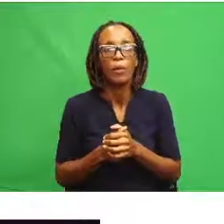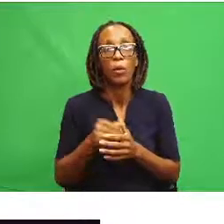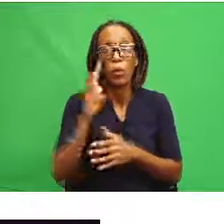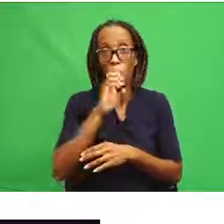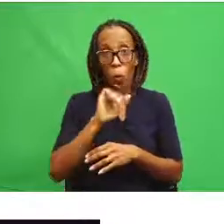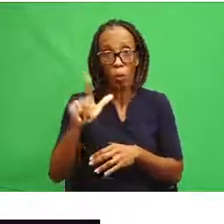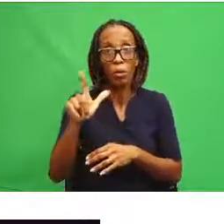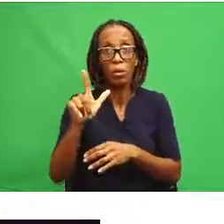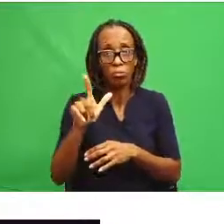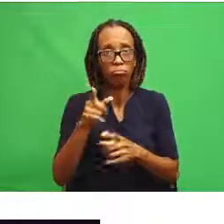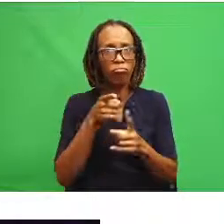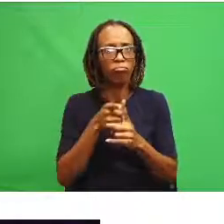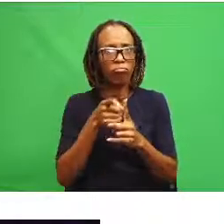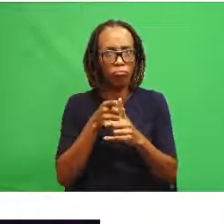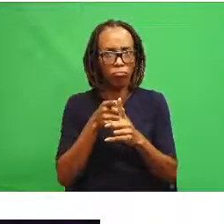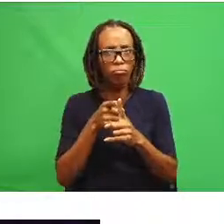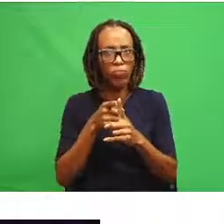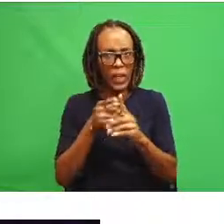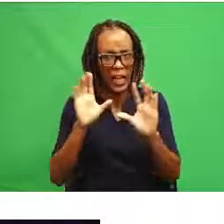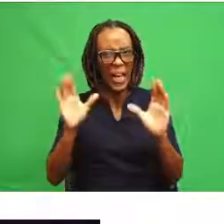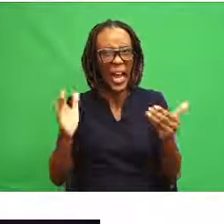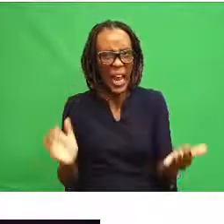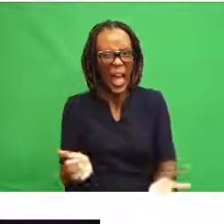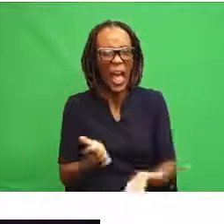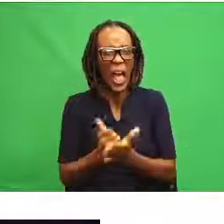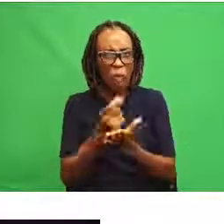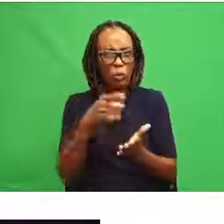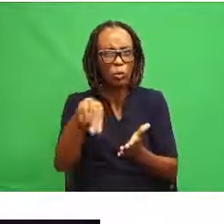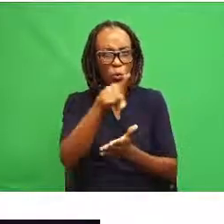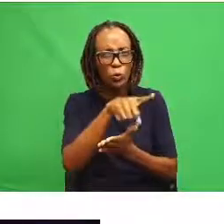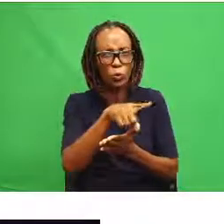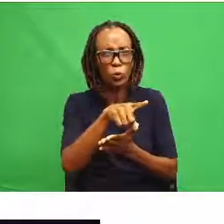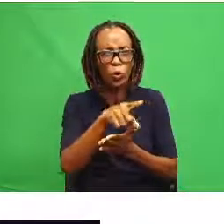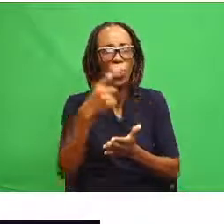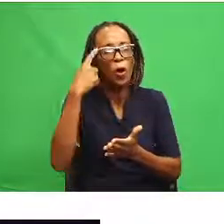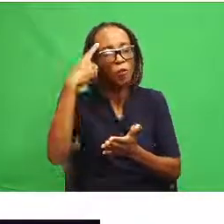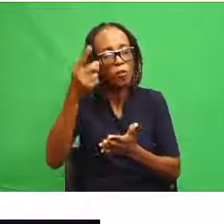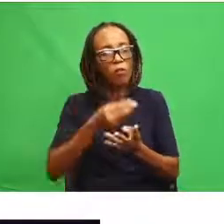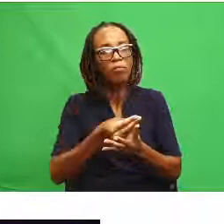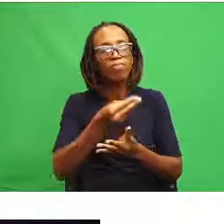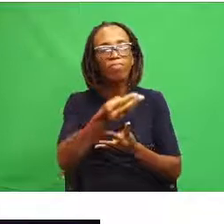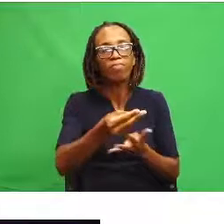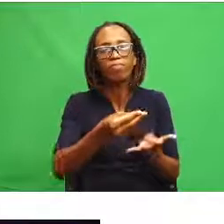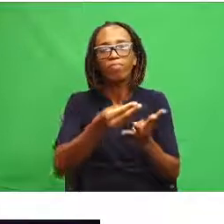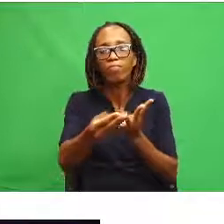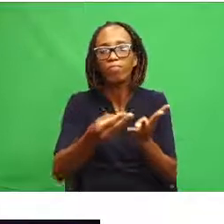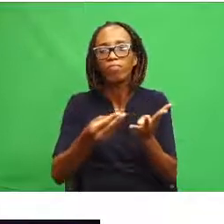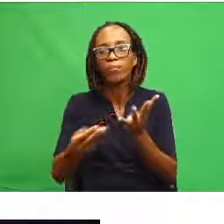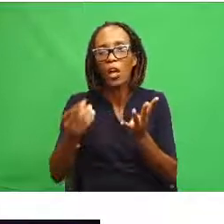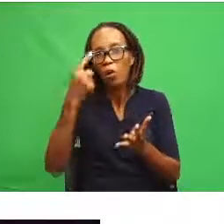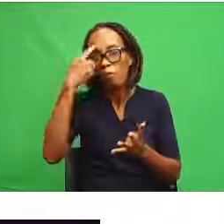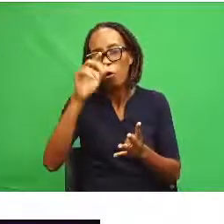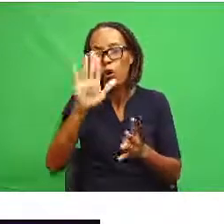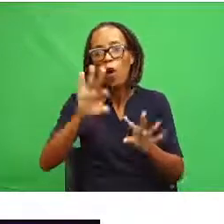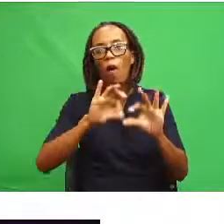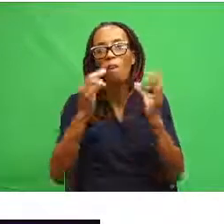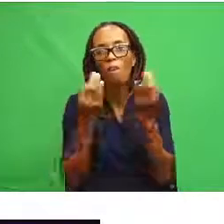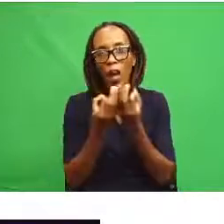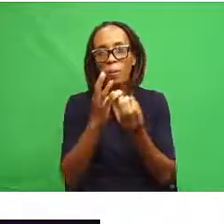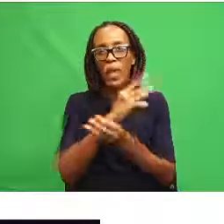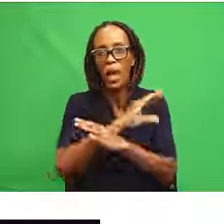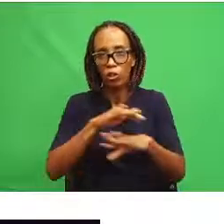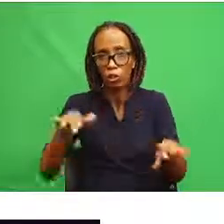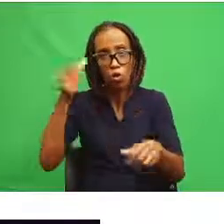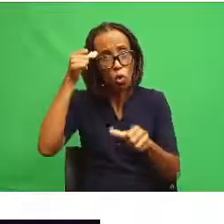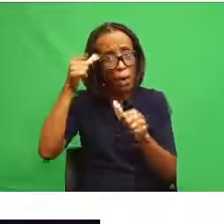will is one of the instruments that you can use in order to pass on your assets. It's just one, because remember I